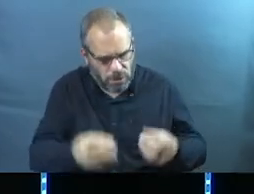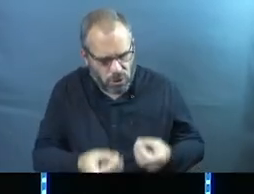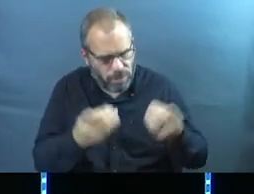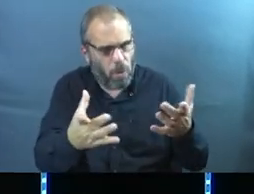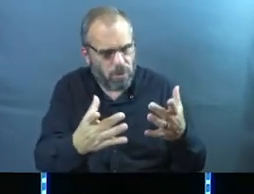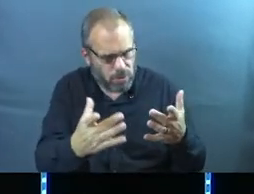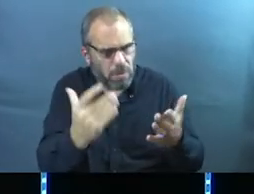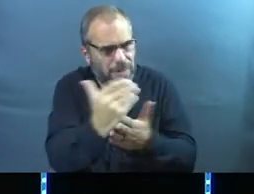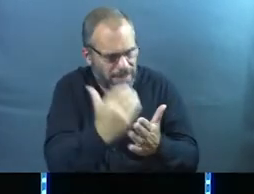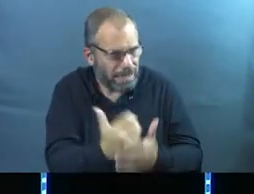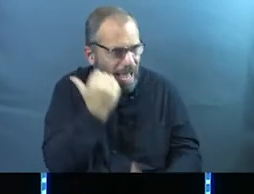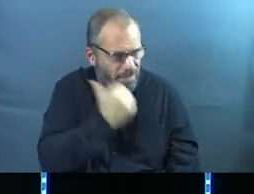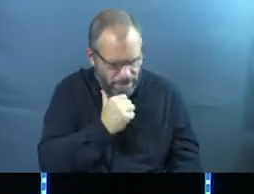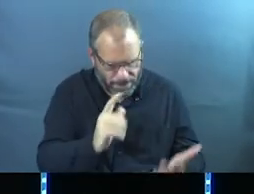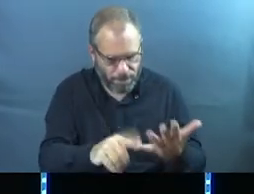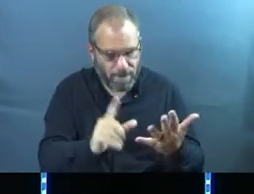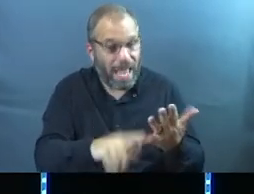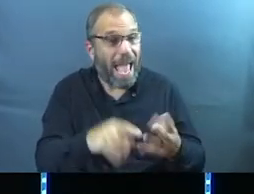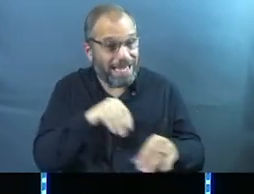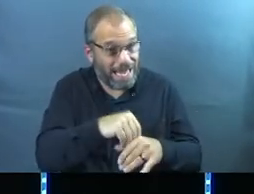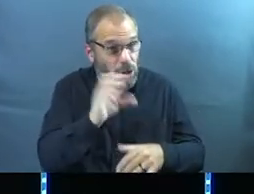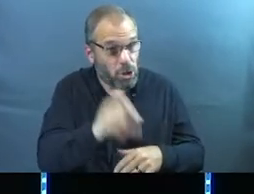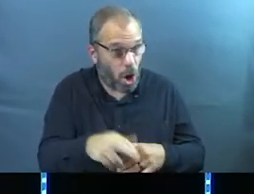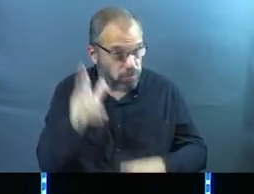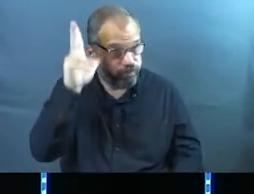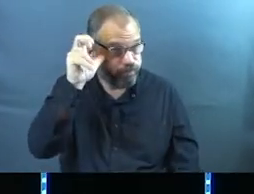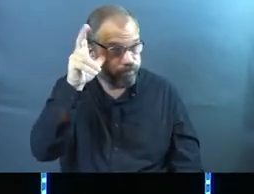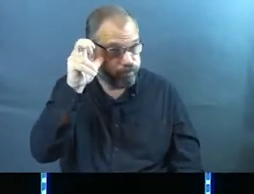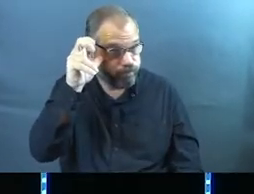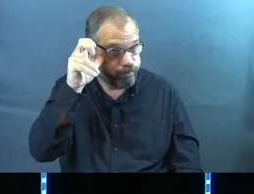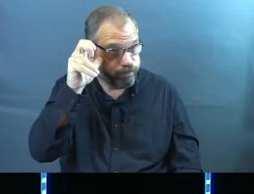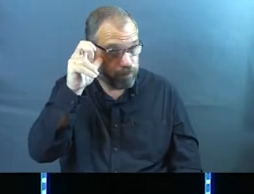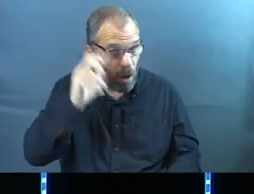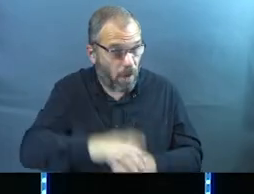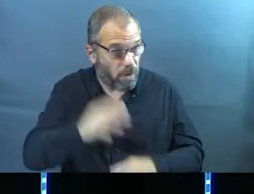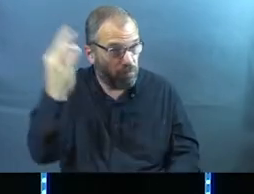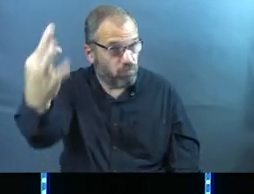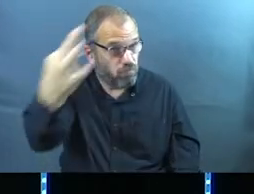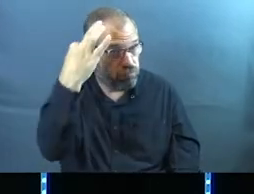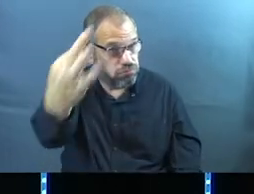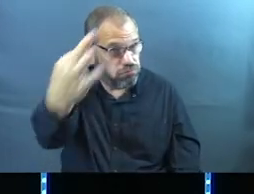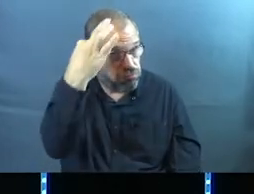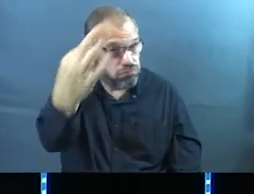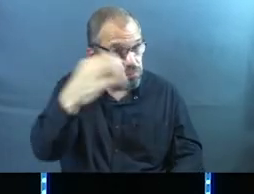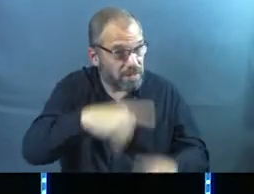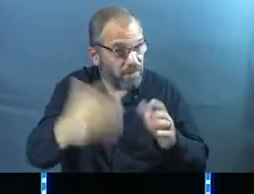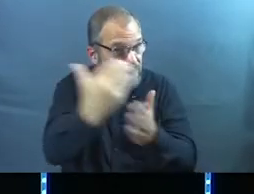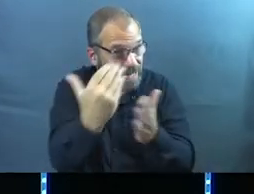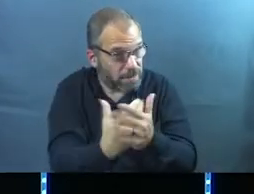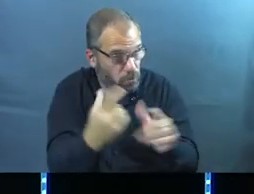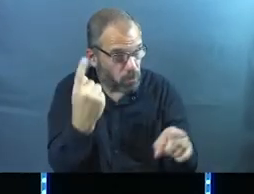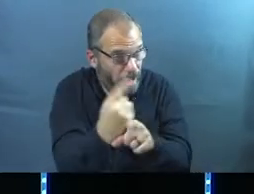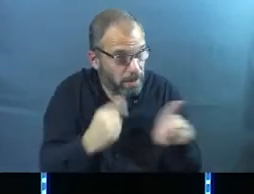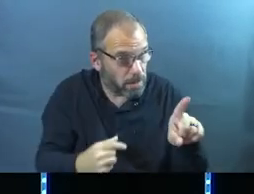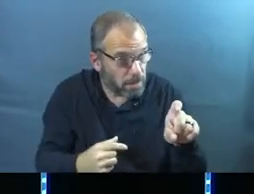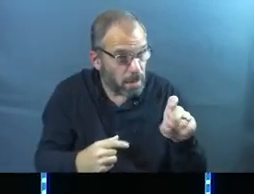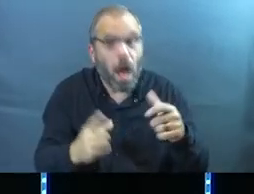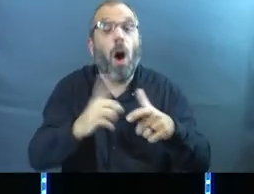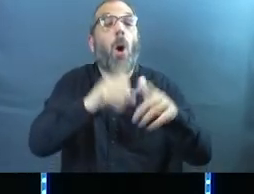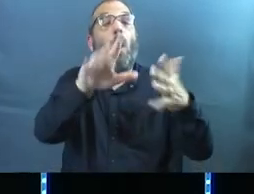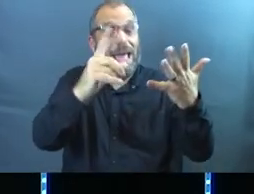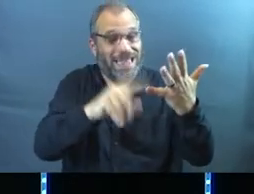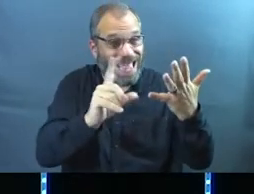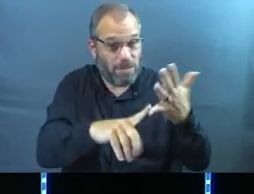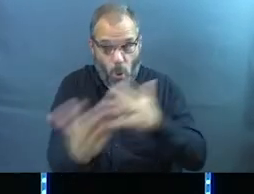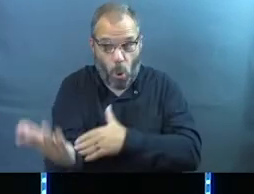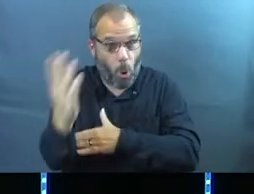devotional lesson every single day. And then when you're in the car, don't you listen to sermons from preachers giving you different lessons also? And then aren't